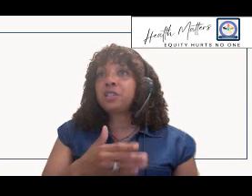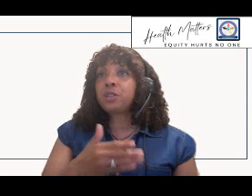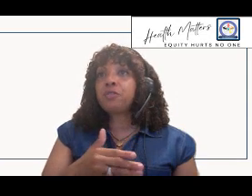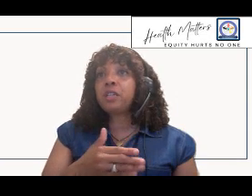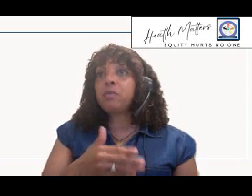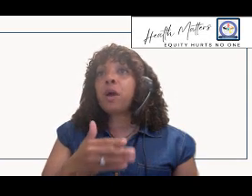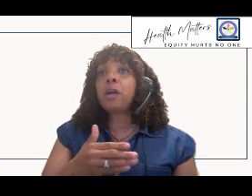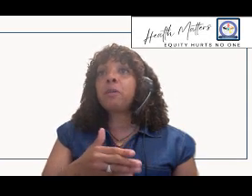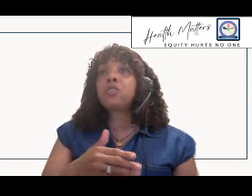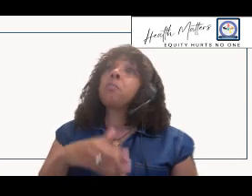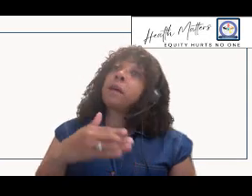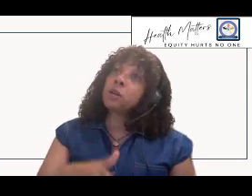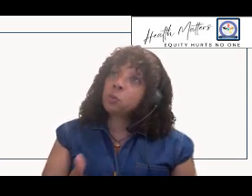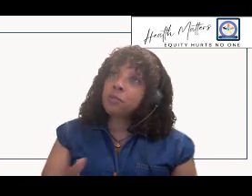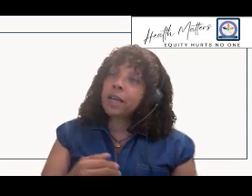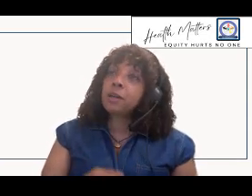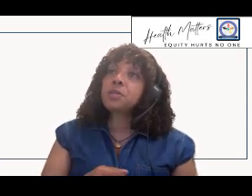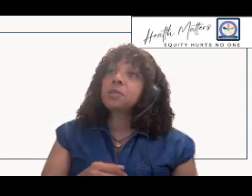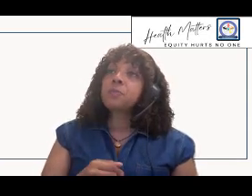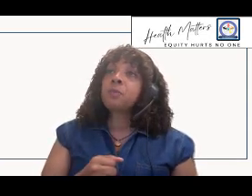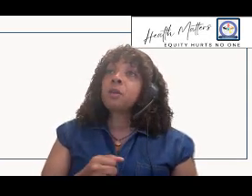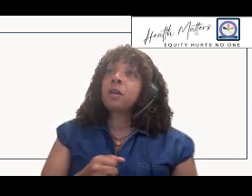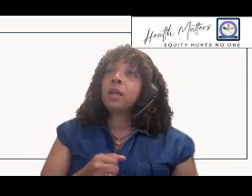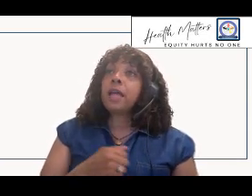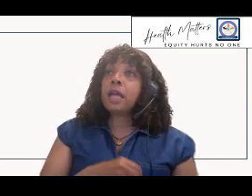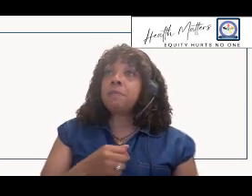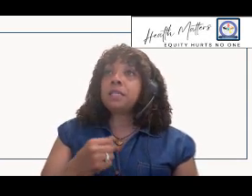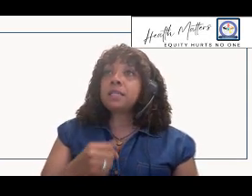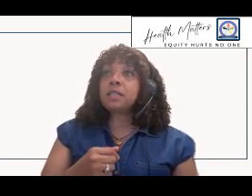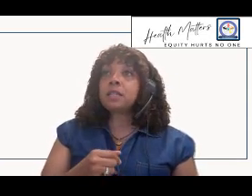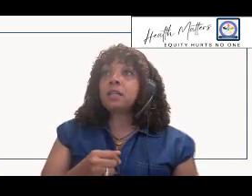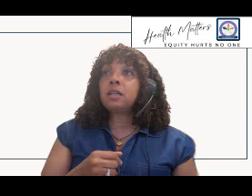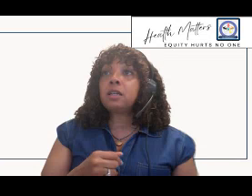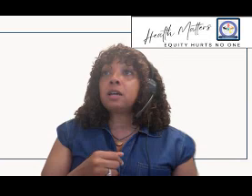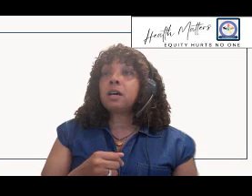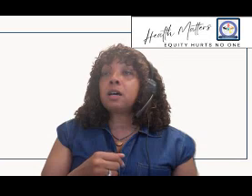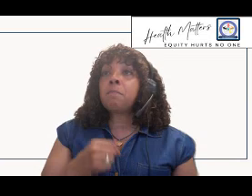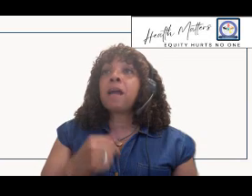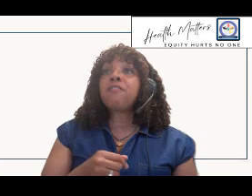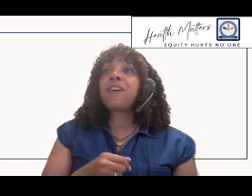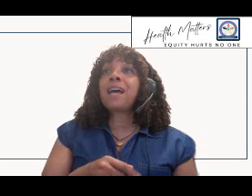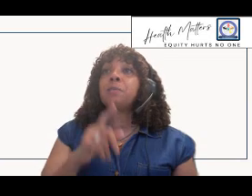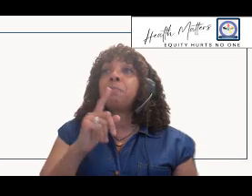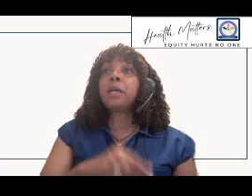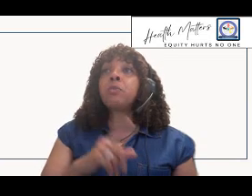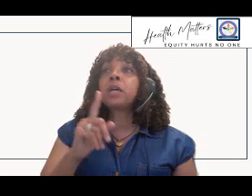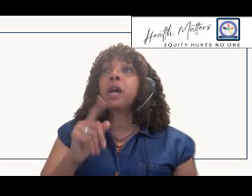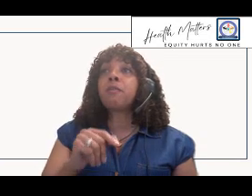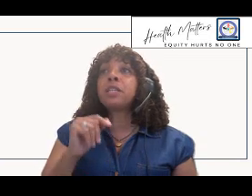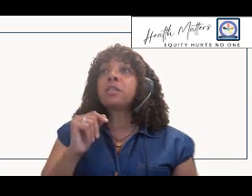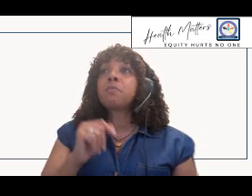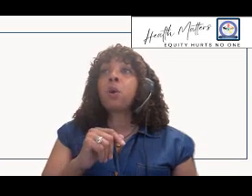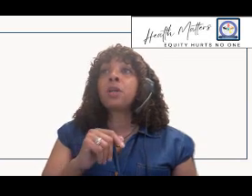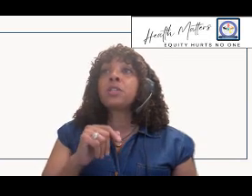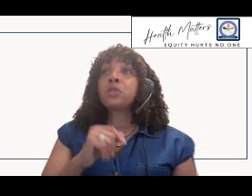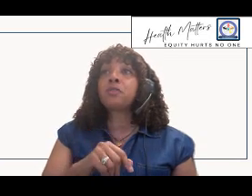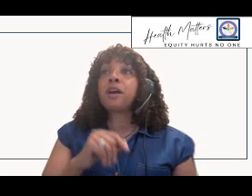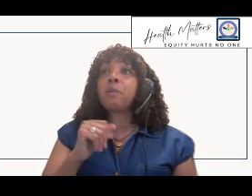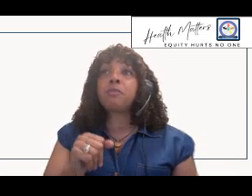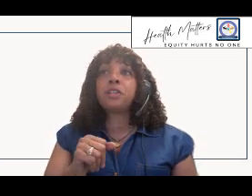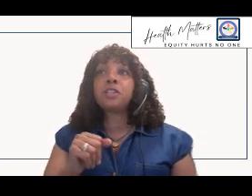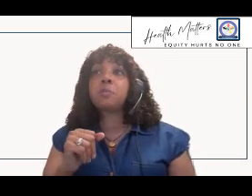and licensure fee requirements for medical providers. AB 60, modified peer recovery support